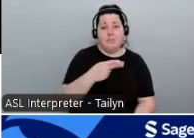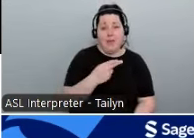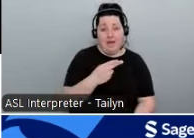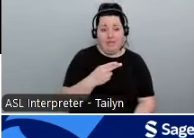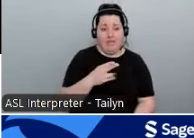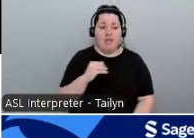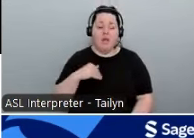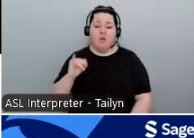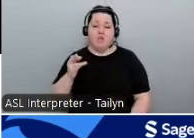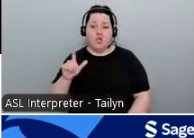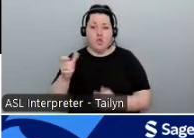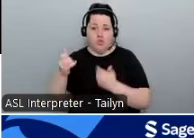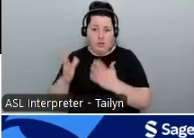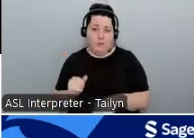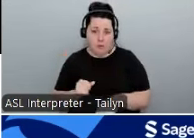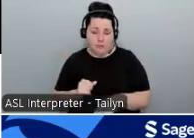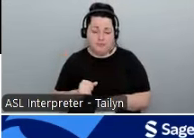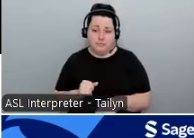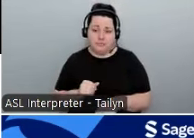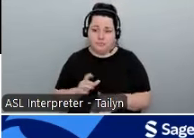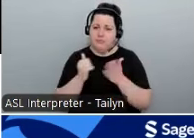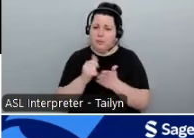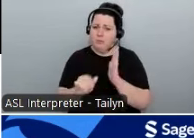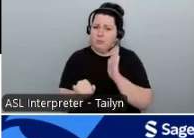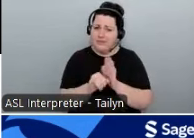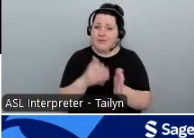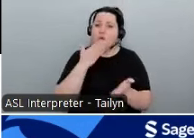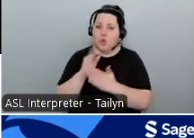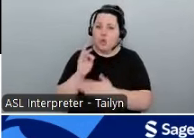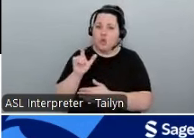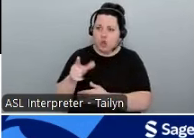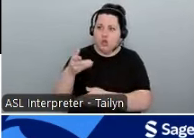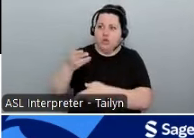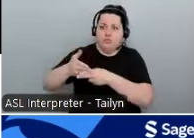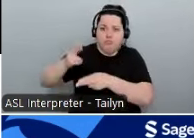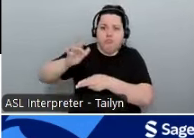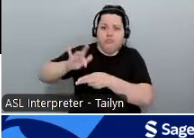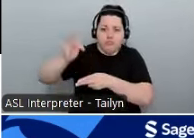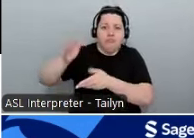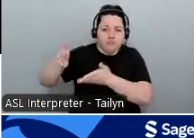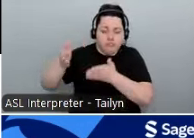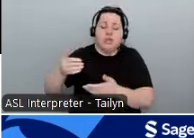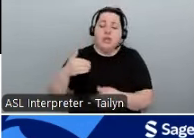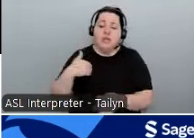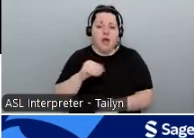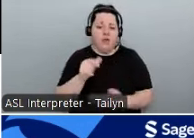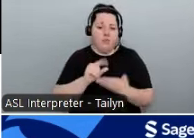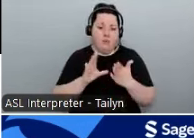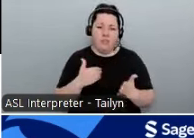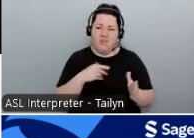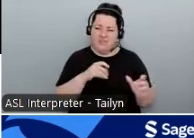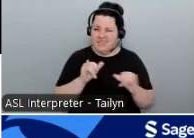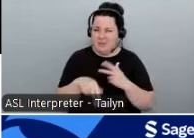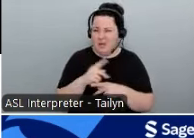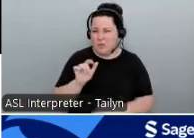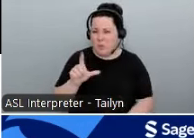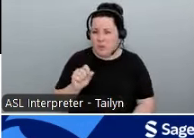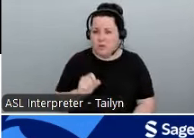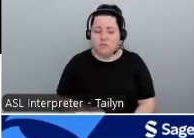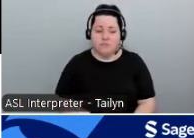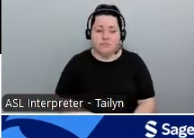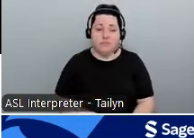Journal Recommender. This will help you identify good journals to submit to, plus other publishers have similar tools. Now, I just